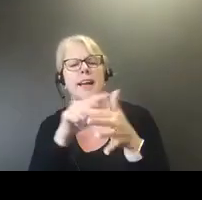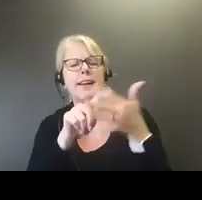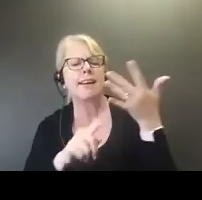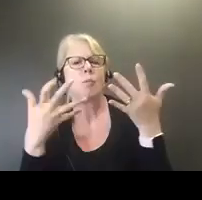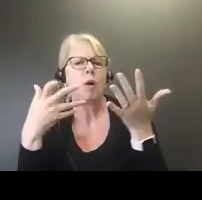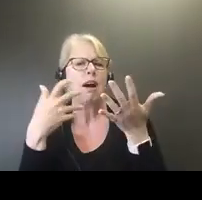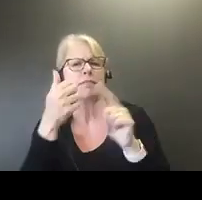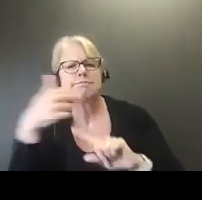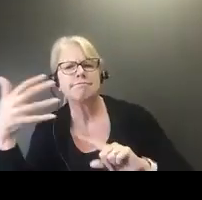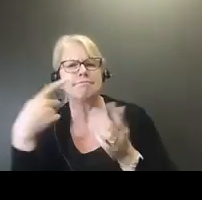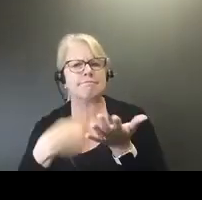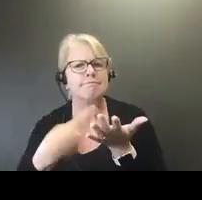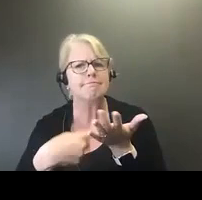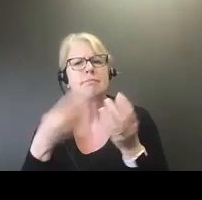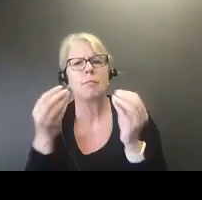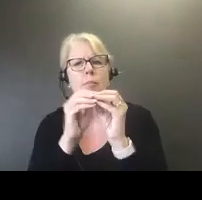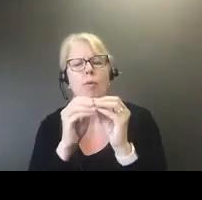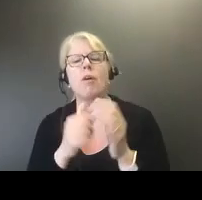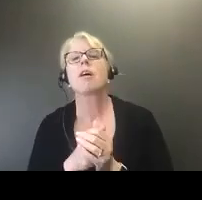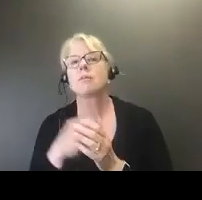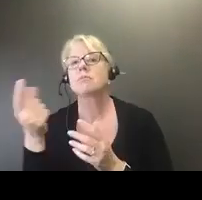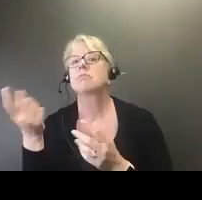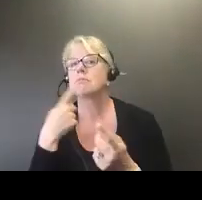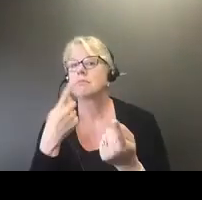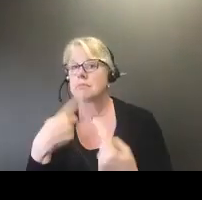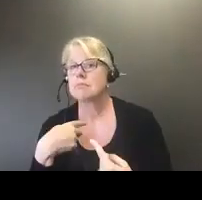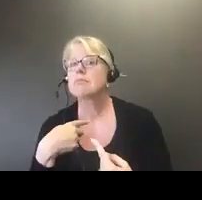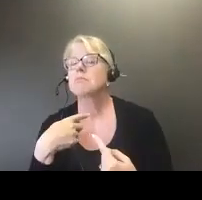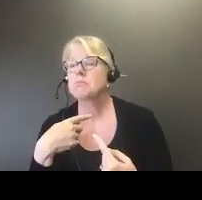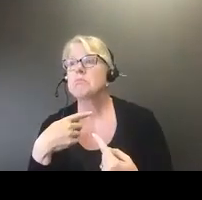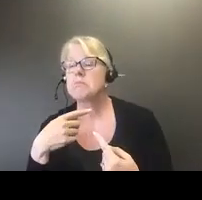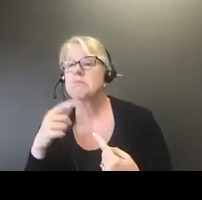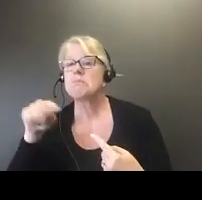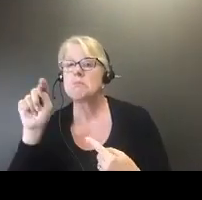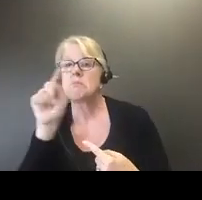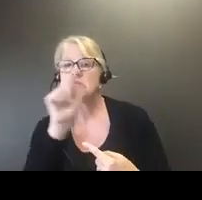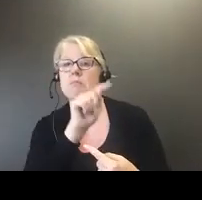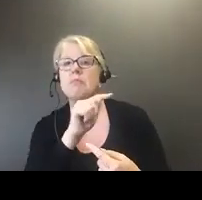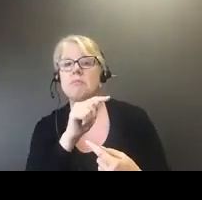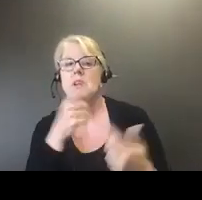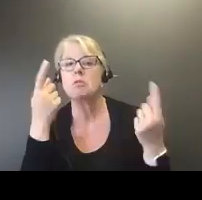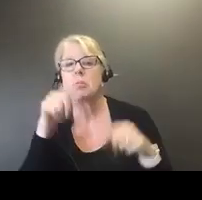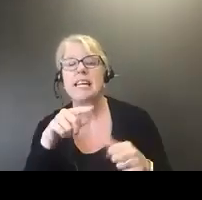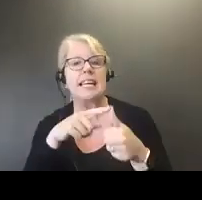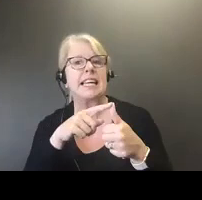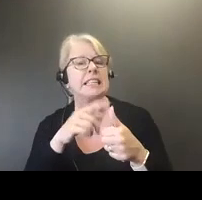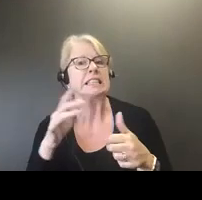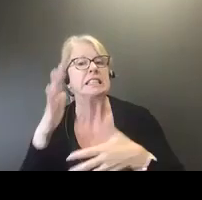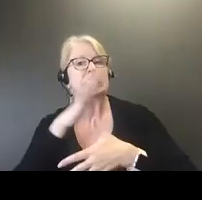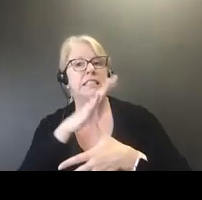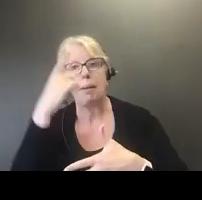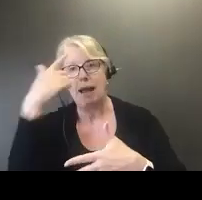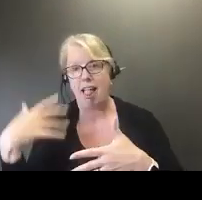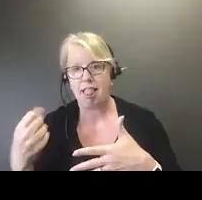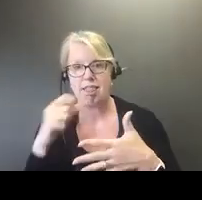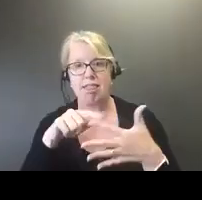this issue. And there were some agreement that issues around mental health, low